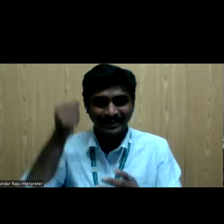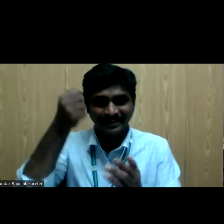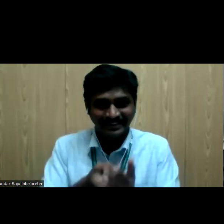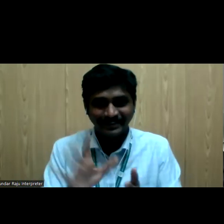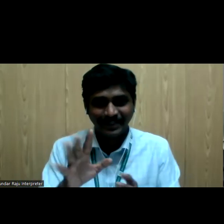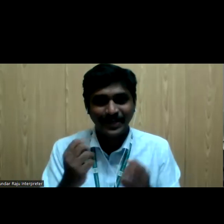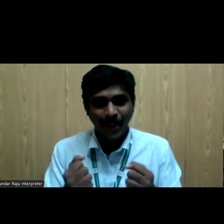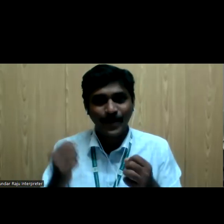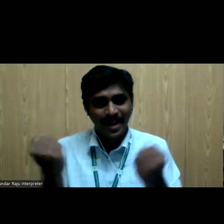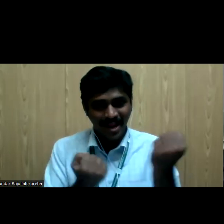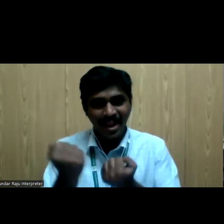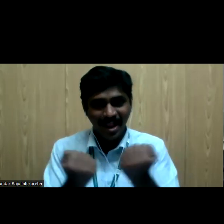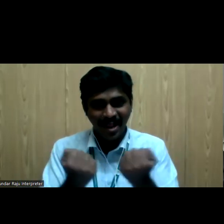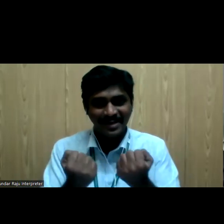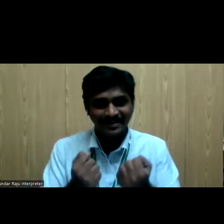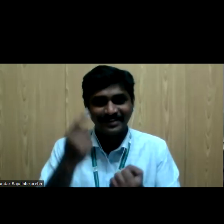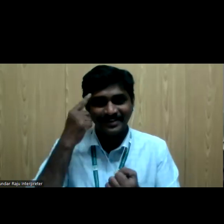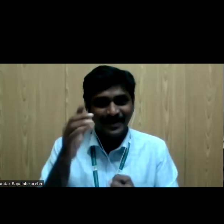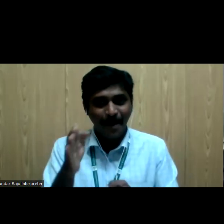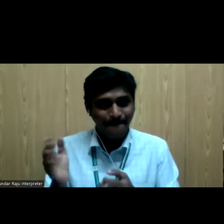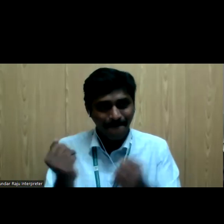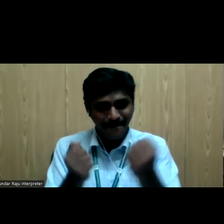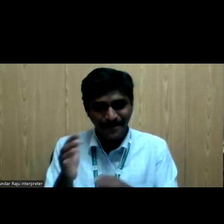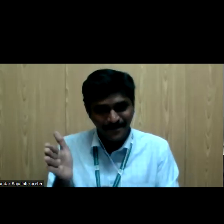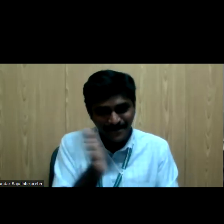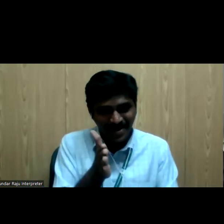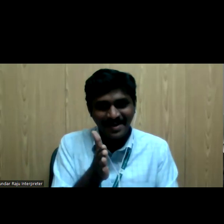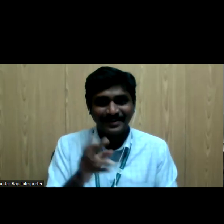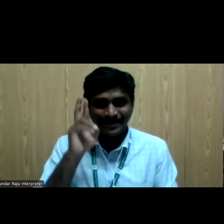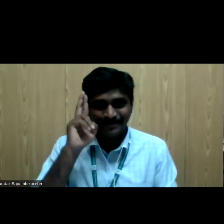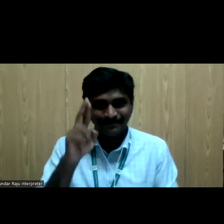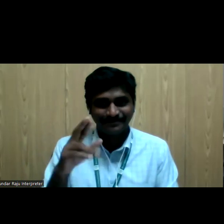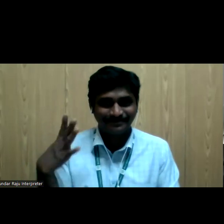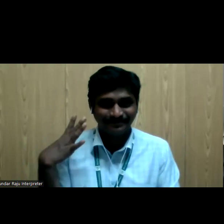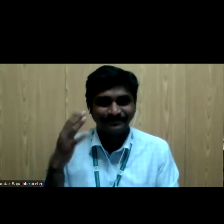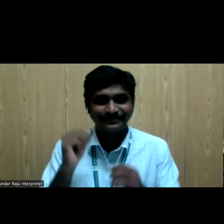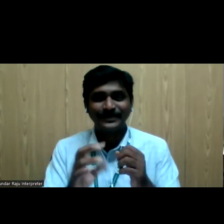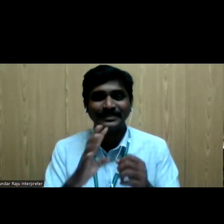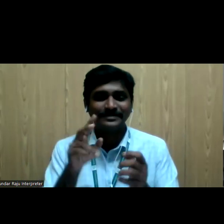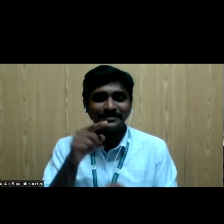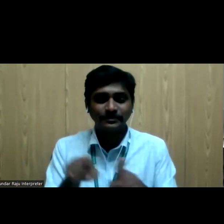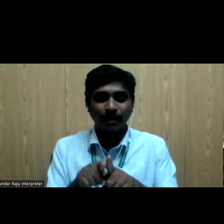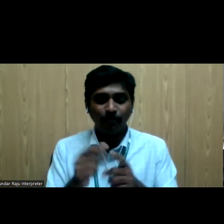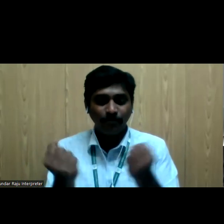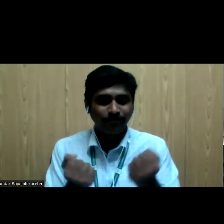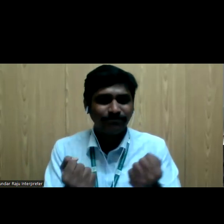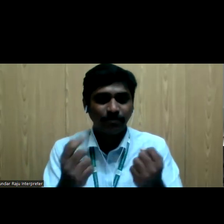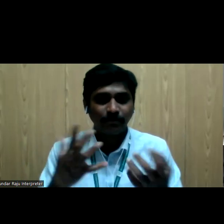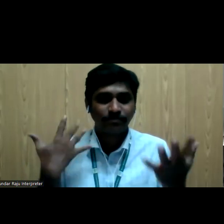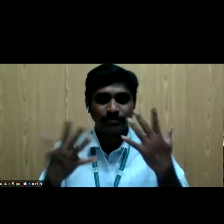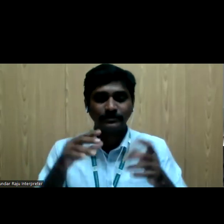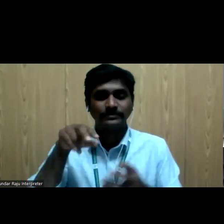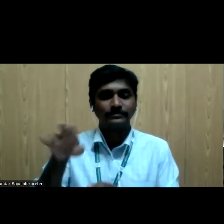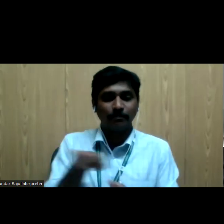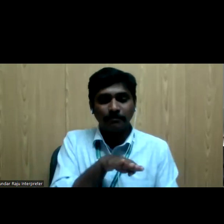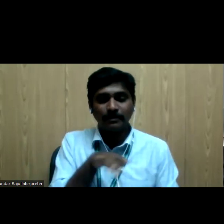but I have parked my car on the side. So I guess it'll be stable while I speak. But nevertheless, I'm very happy